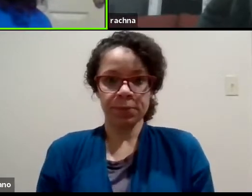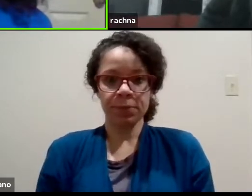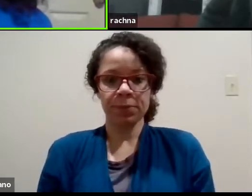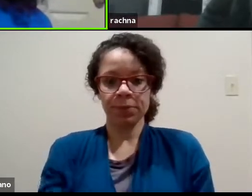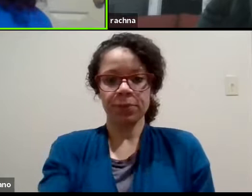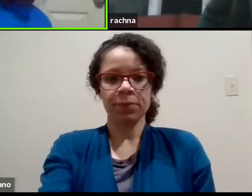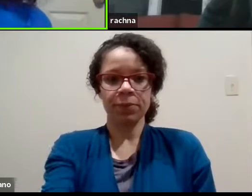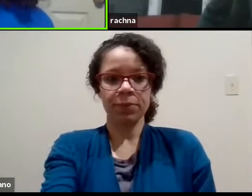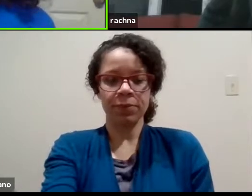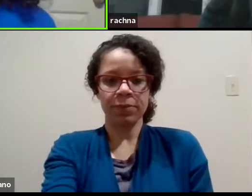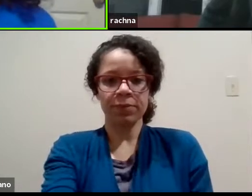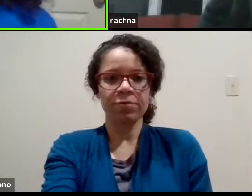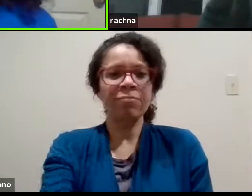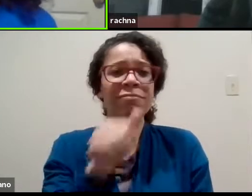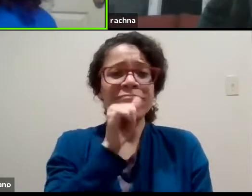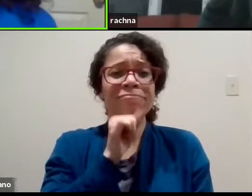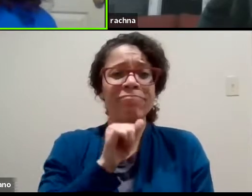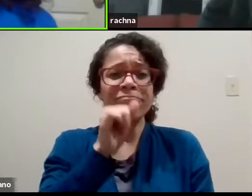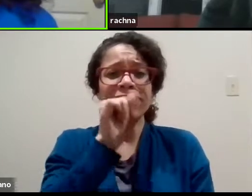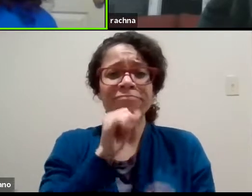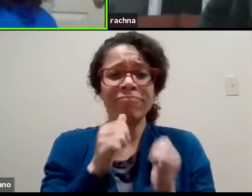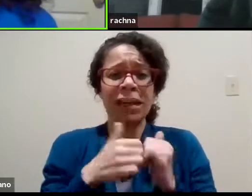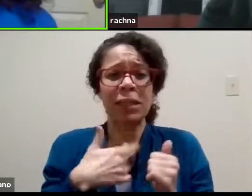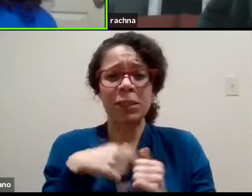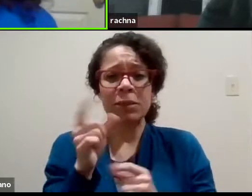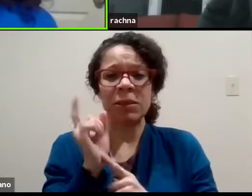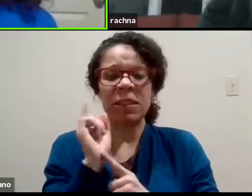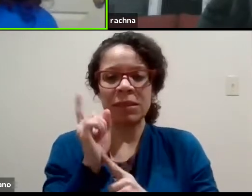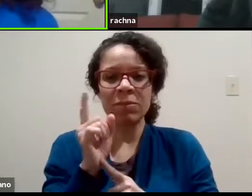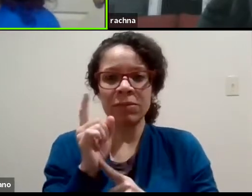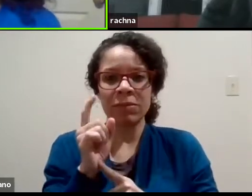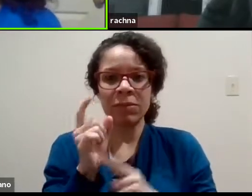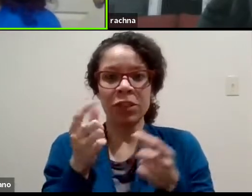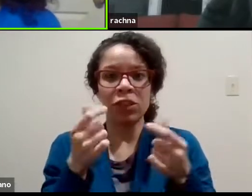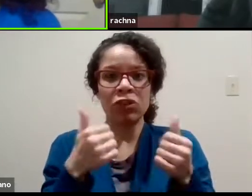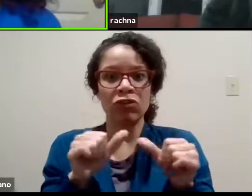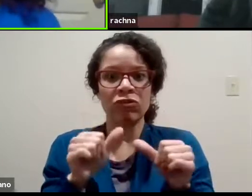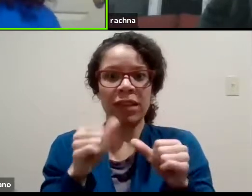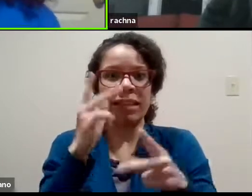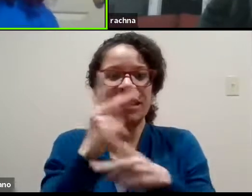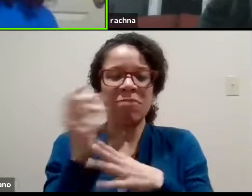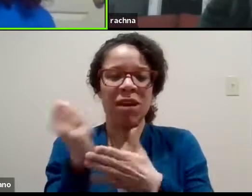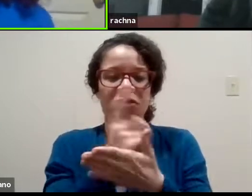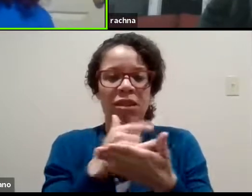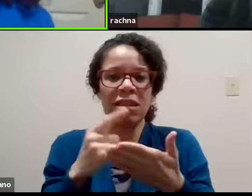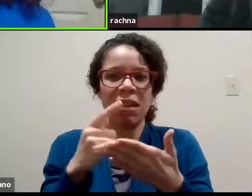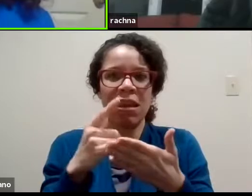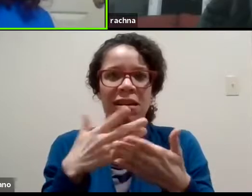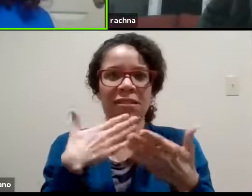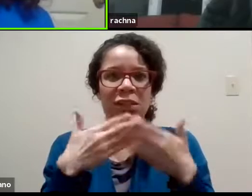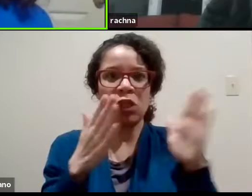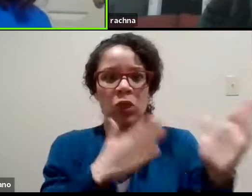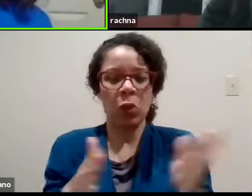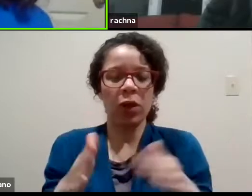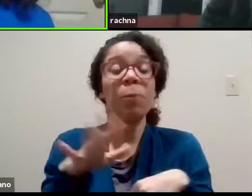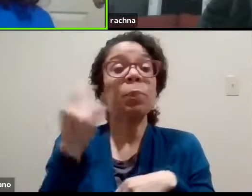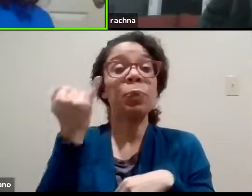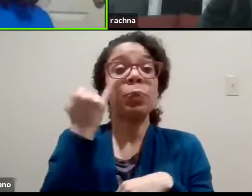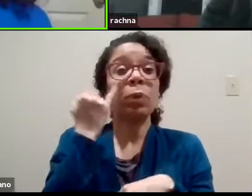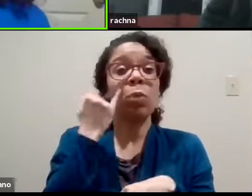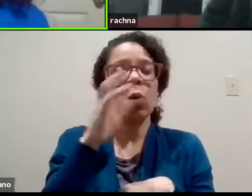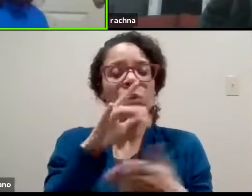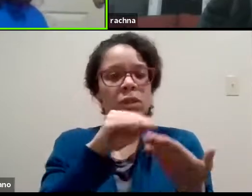Sorry, bear with me for just a moment here. I'm trying to keep things in a logical order for us. So if you have a child who